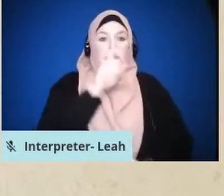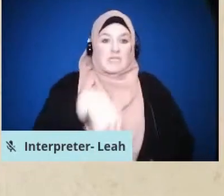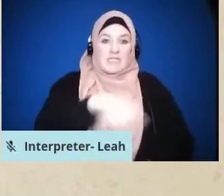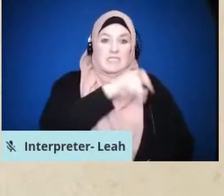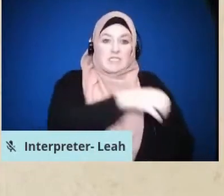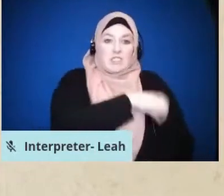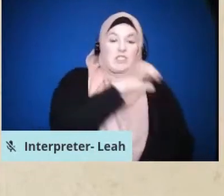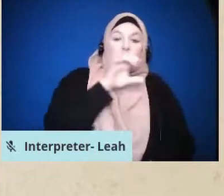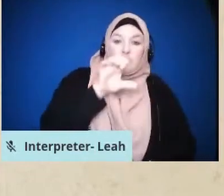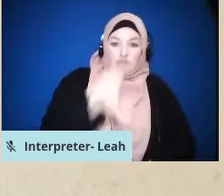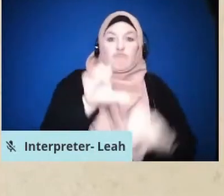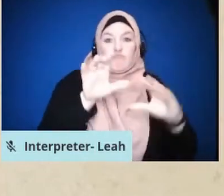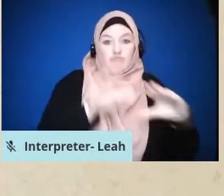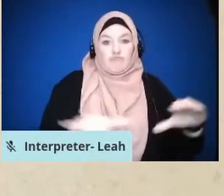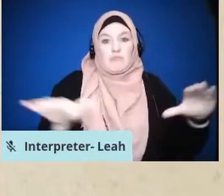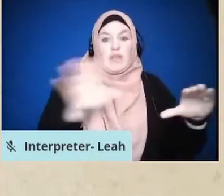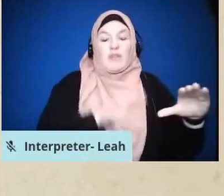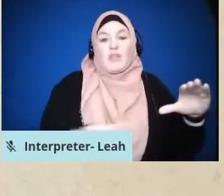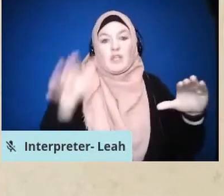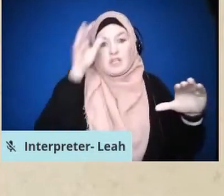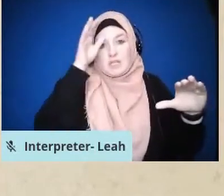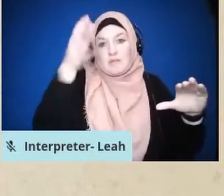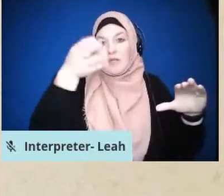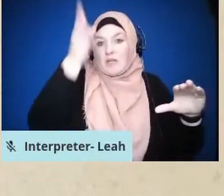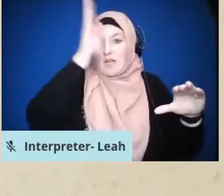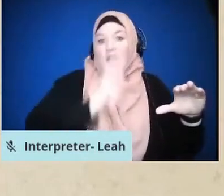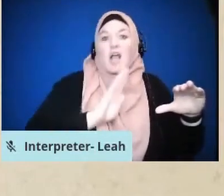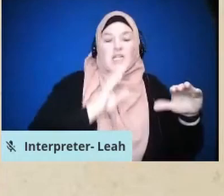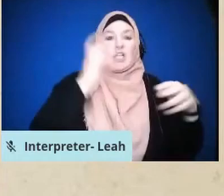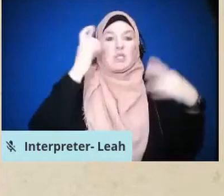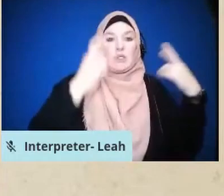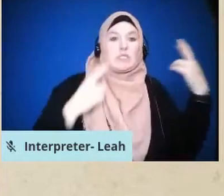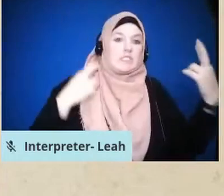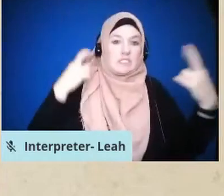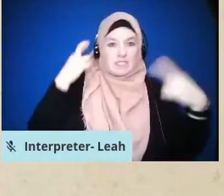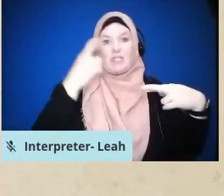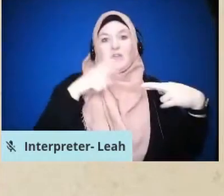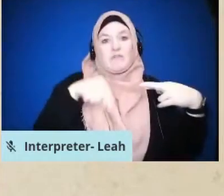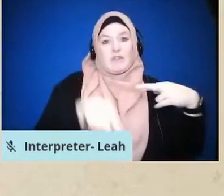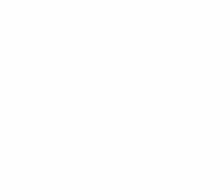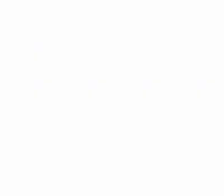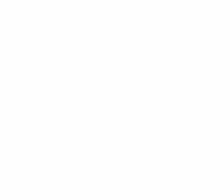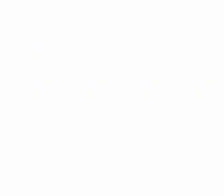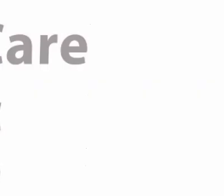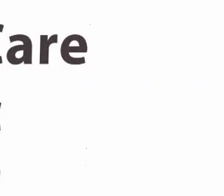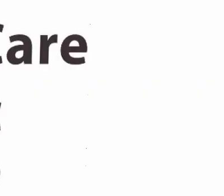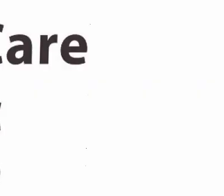children and their conception of God and their realization of this development.